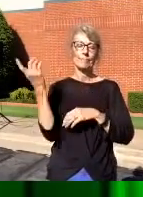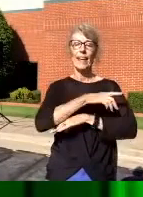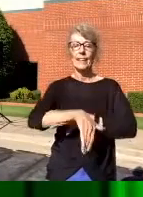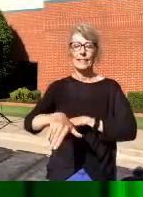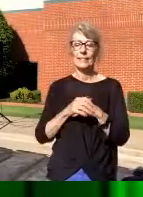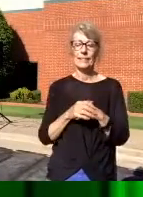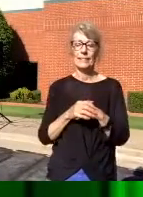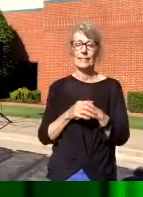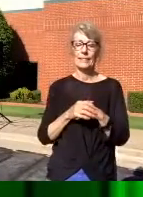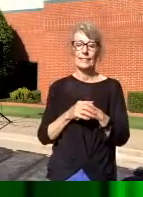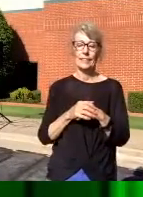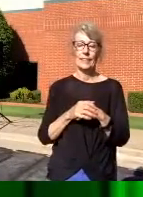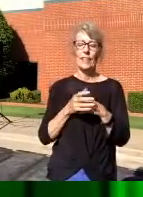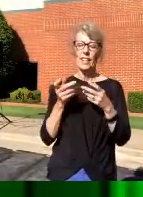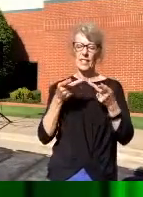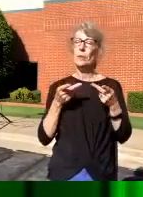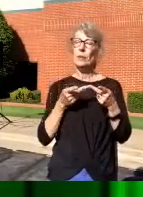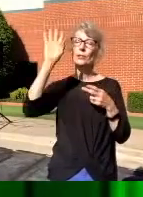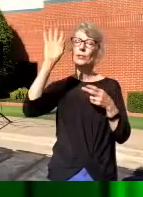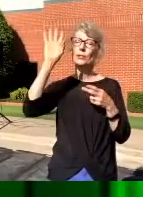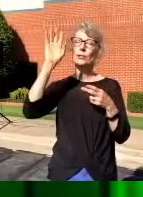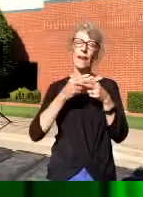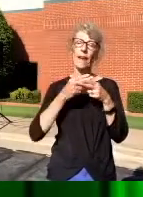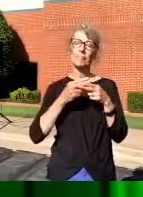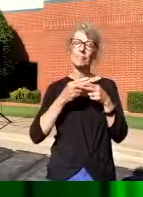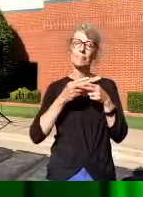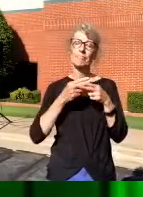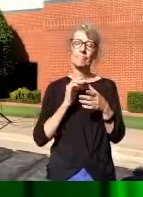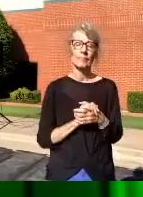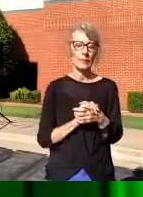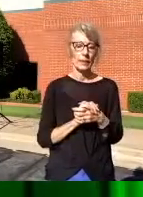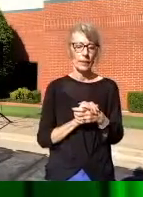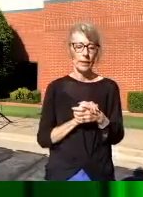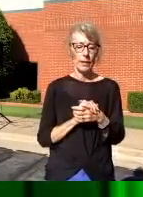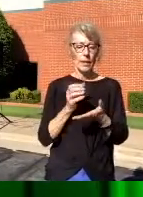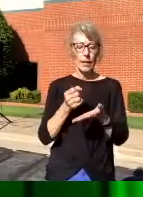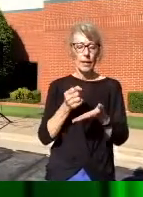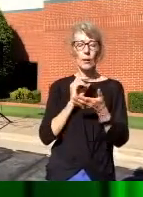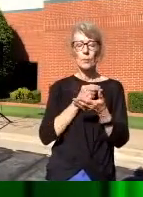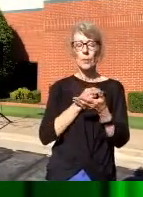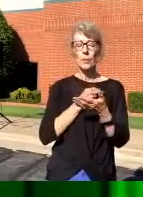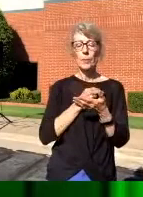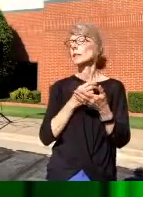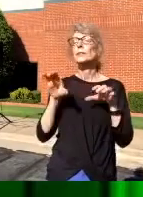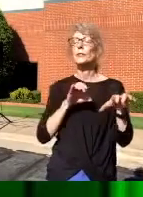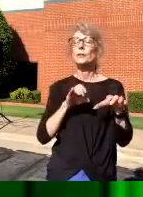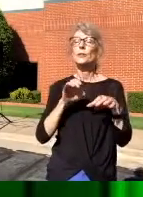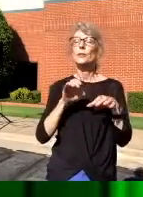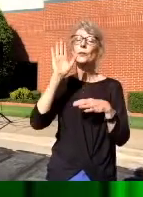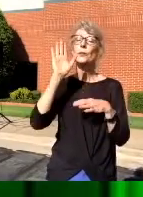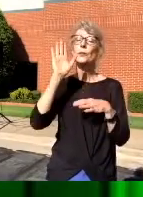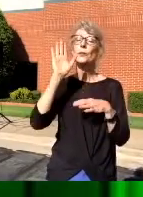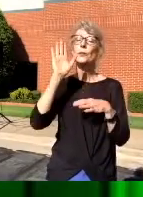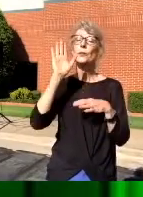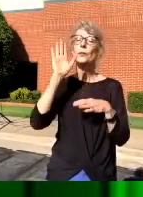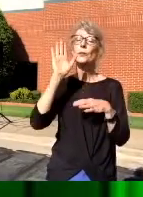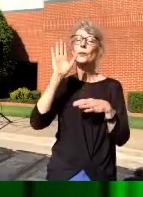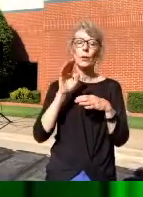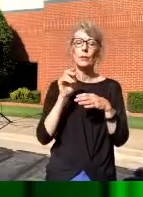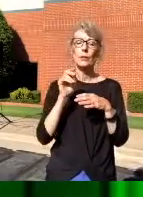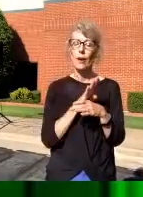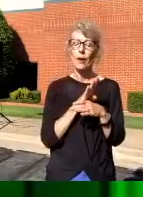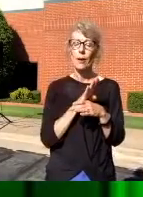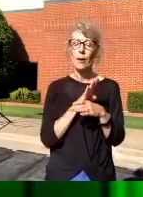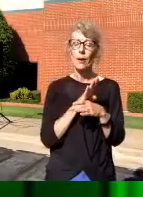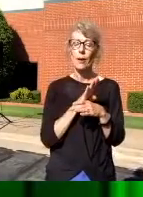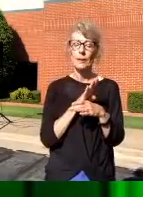shall be there. Uphold the cause of your servant according to each day's need, so that all people